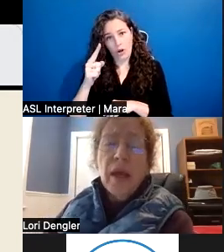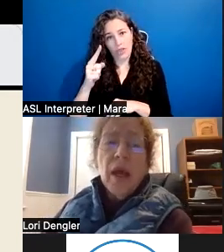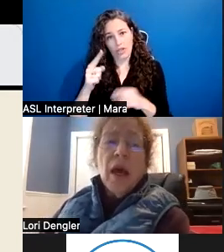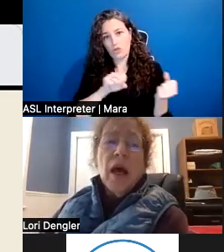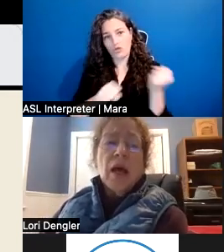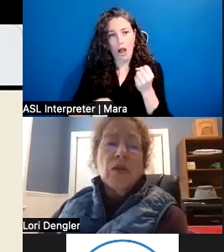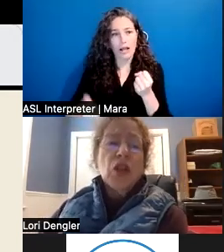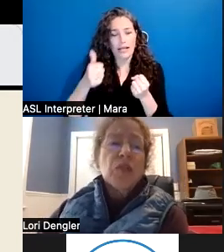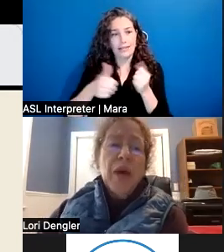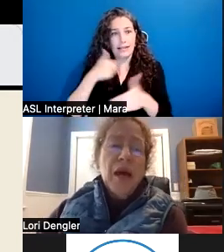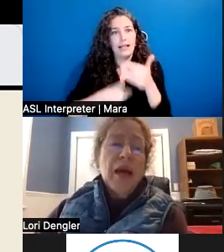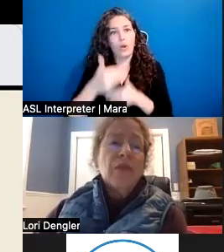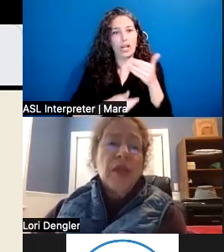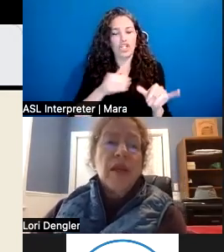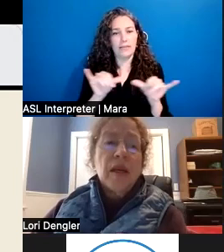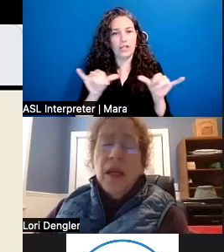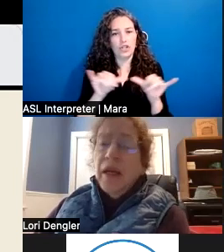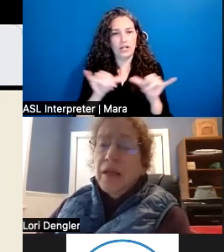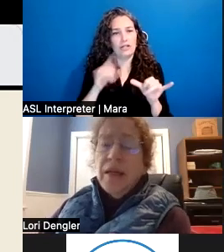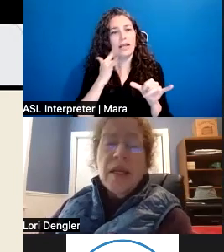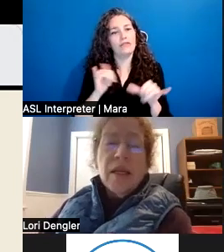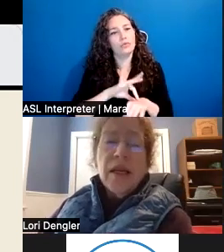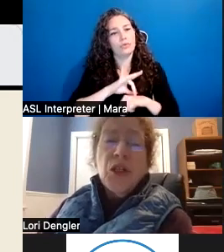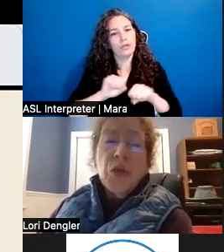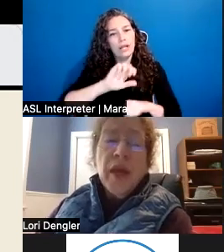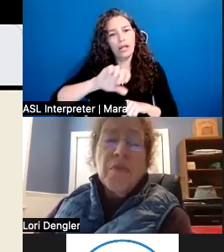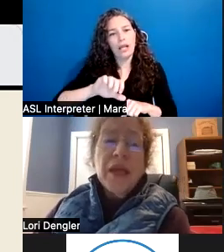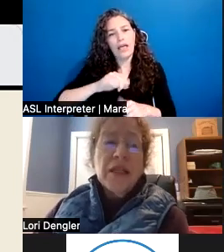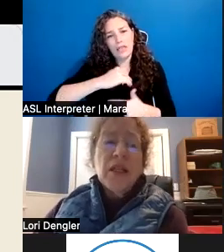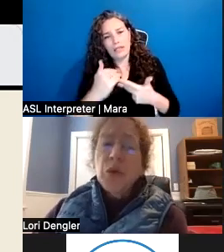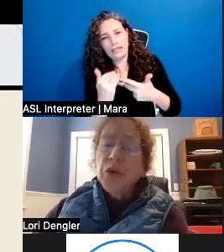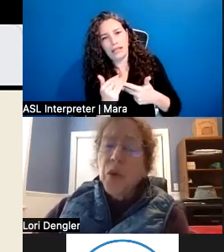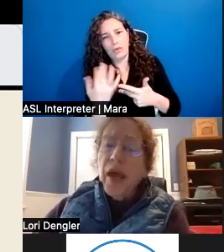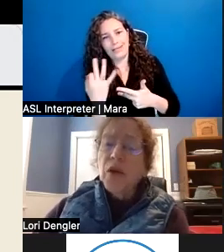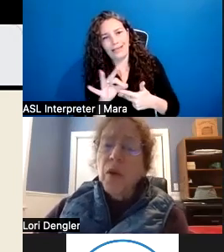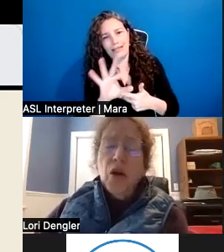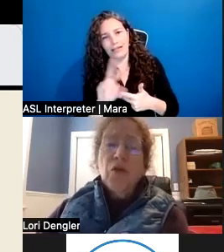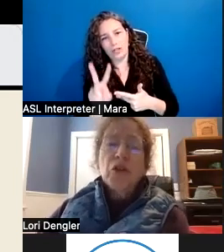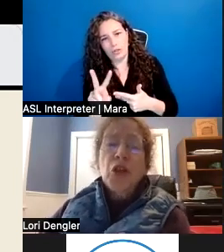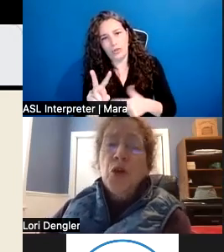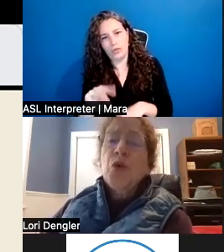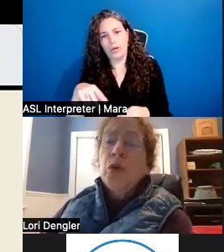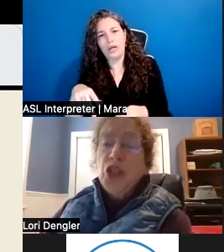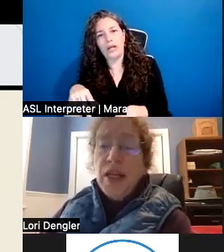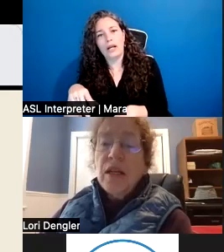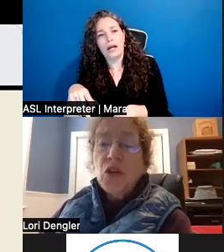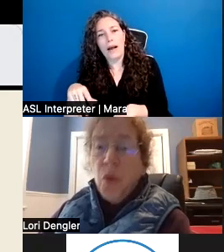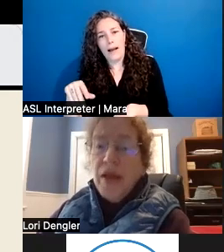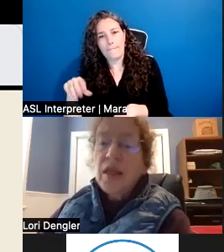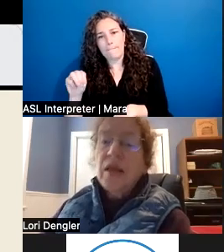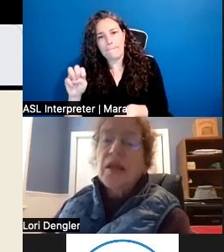earthquake, just behind the 1992 Cape Mendocino earthquake, where over